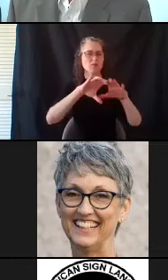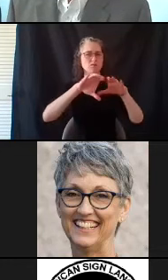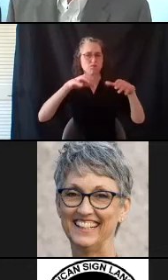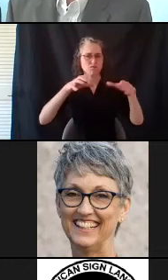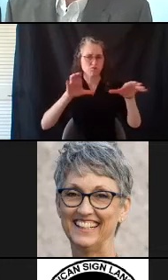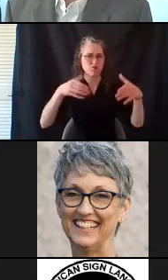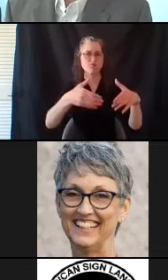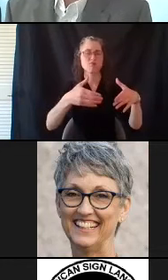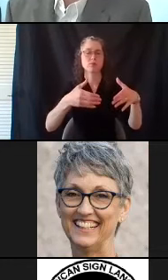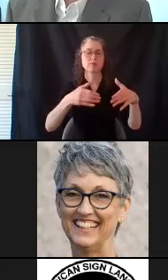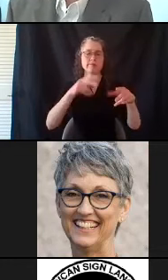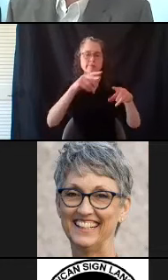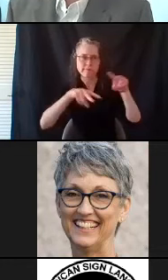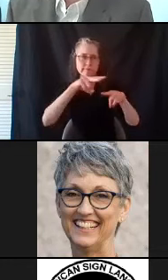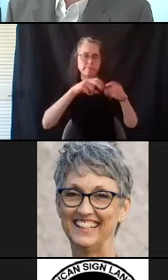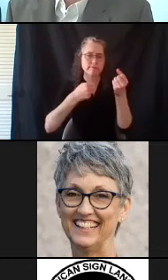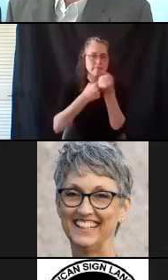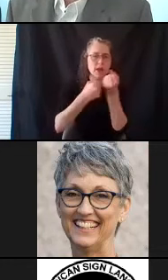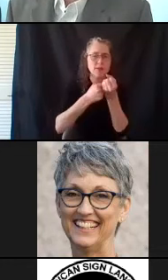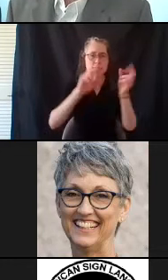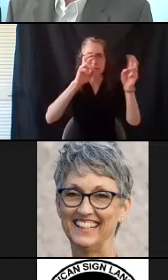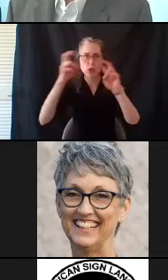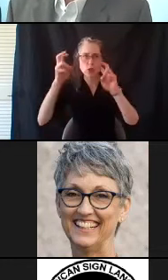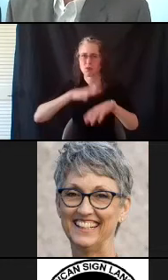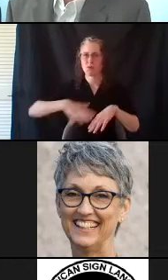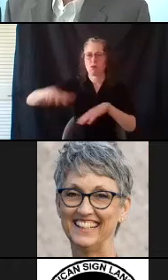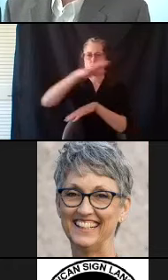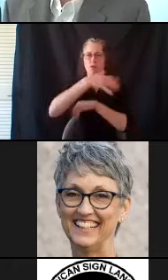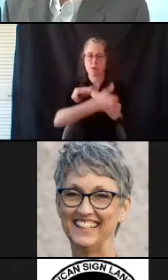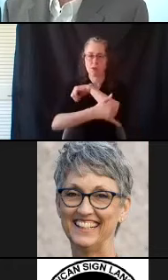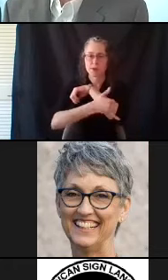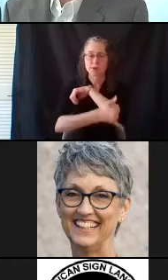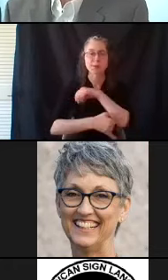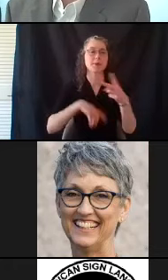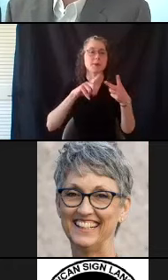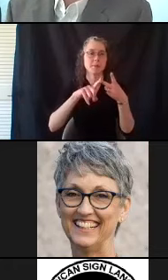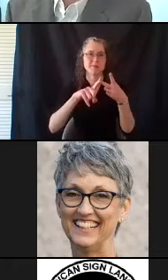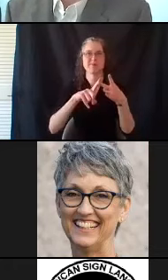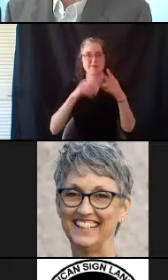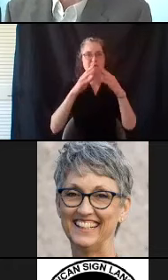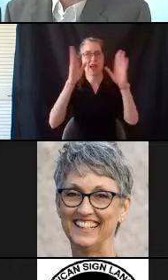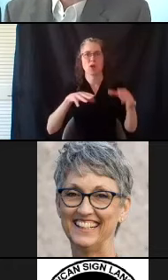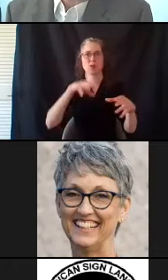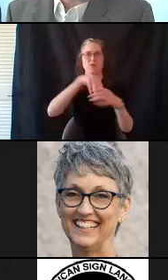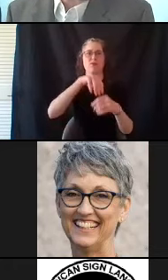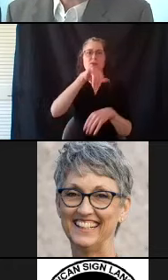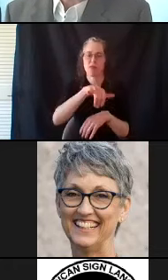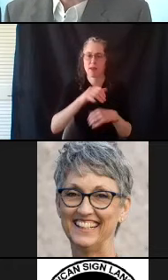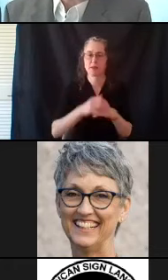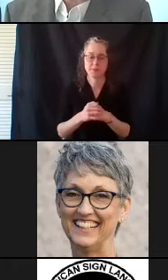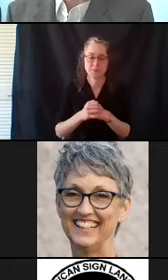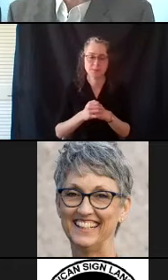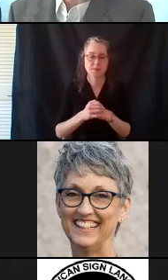of advocacy issues nationally, and certainly housing is a huge part of that for folks